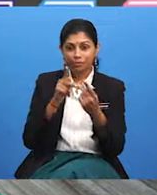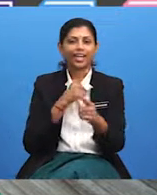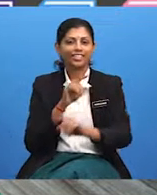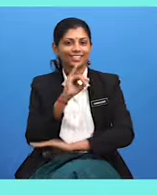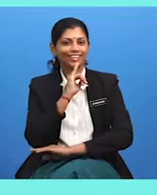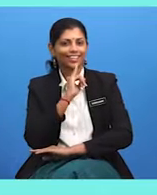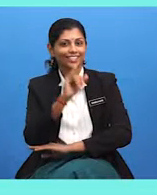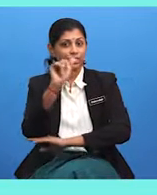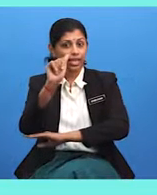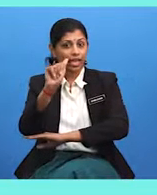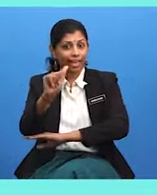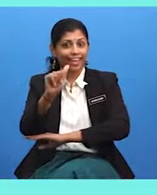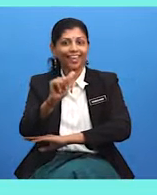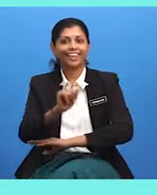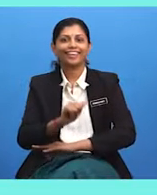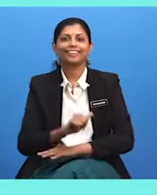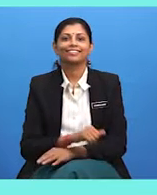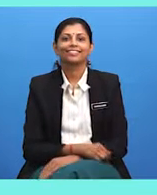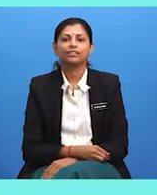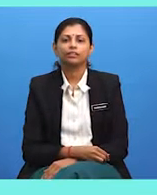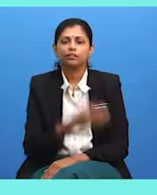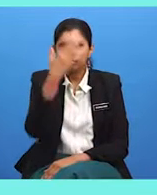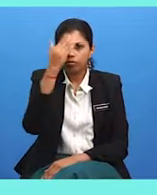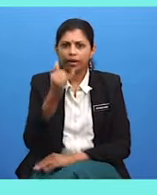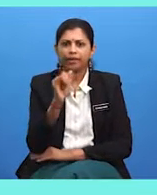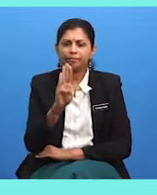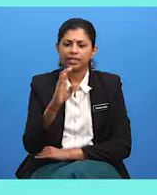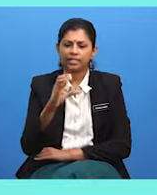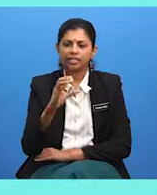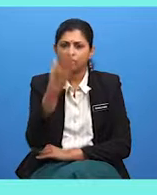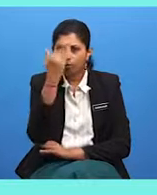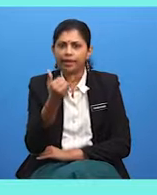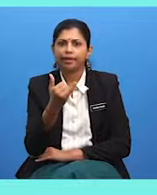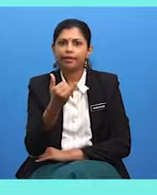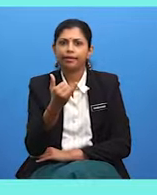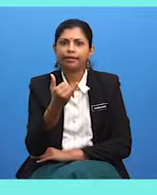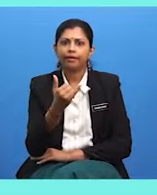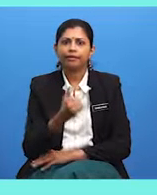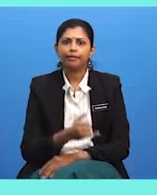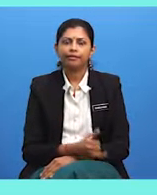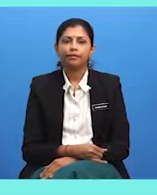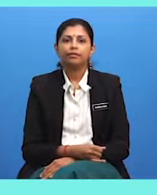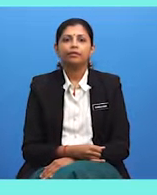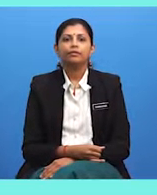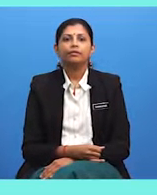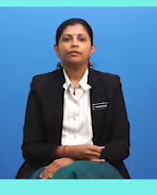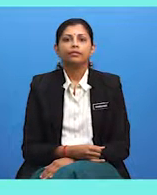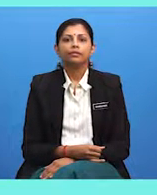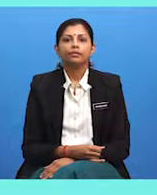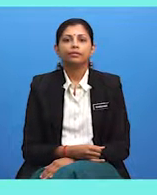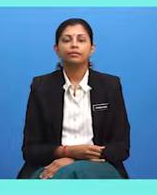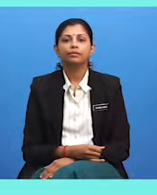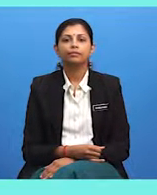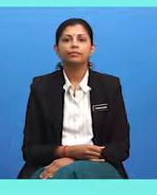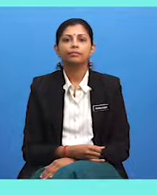is A. What is wrong with B and C? Well,